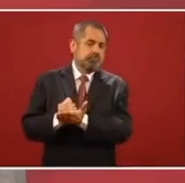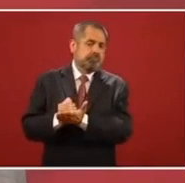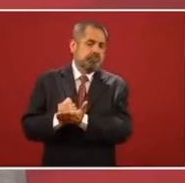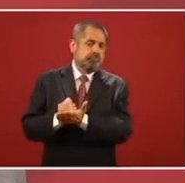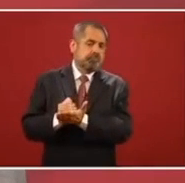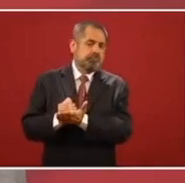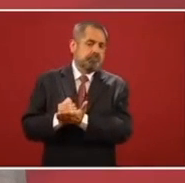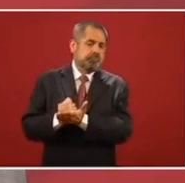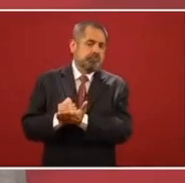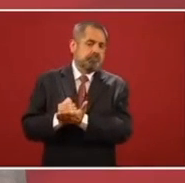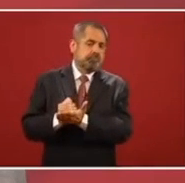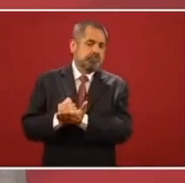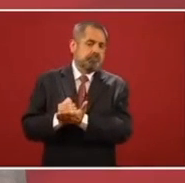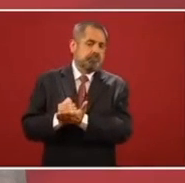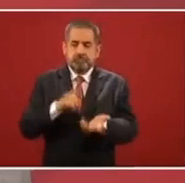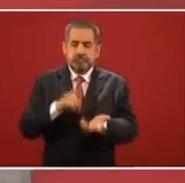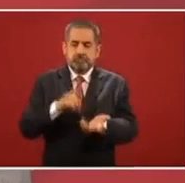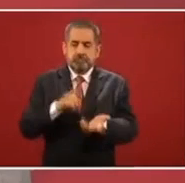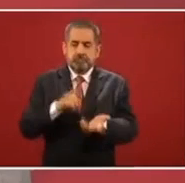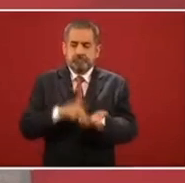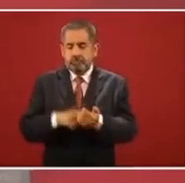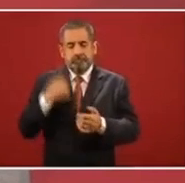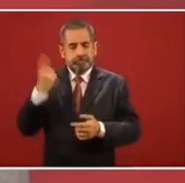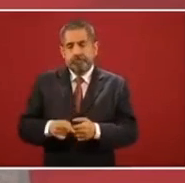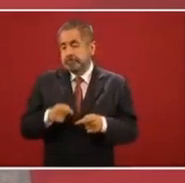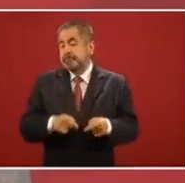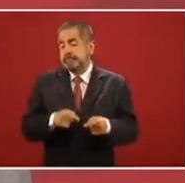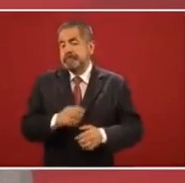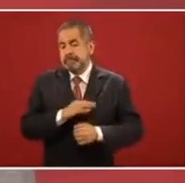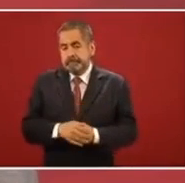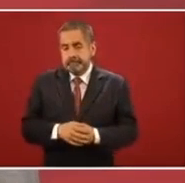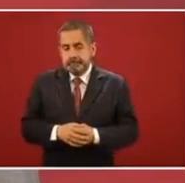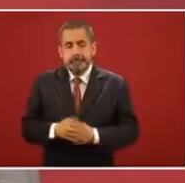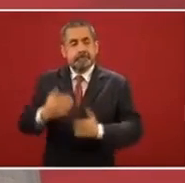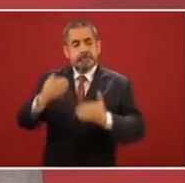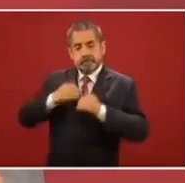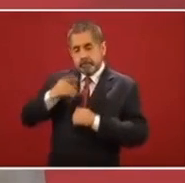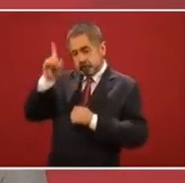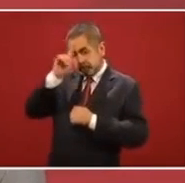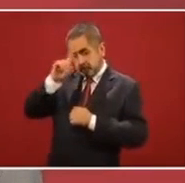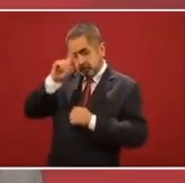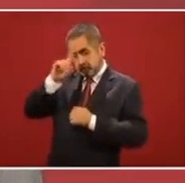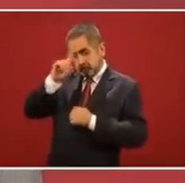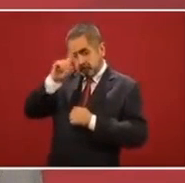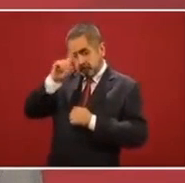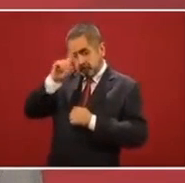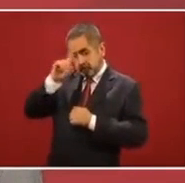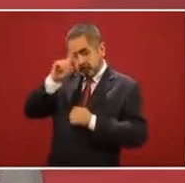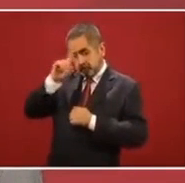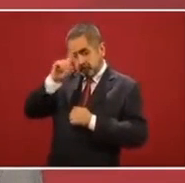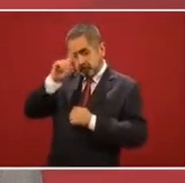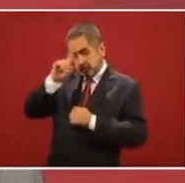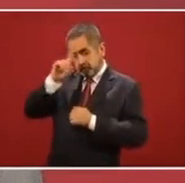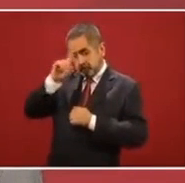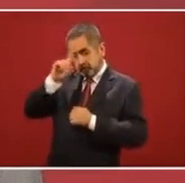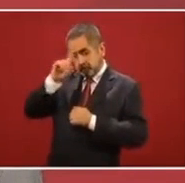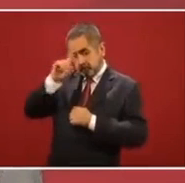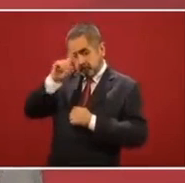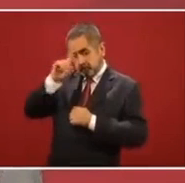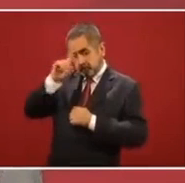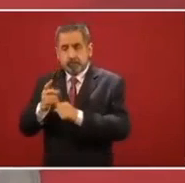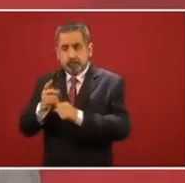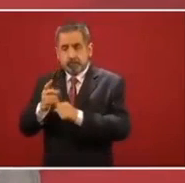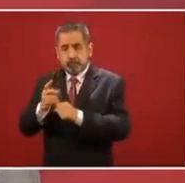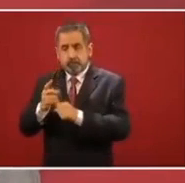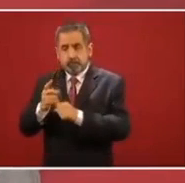take letters in that matter. Ahora, el Consejo de Salubridad General, para aquellas y So the Council of General